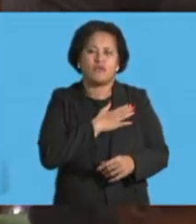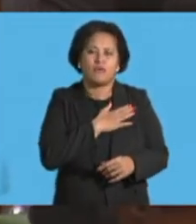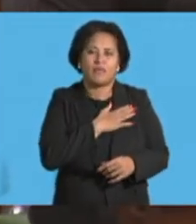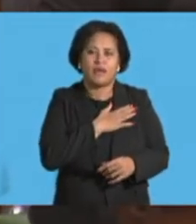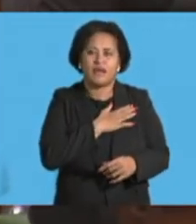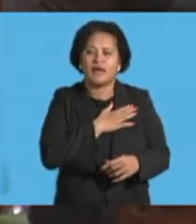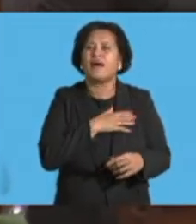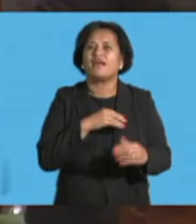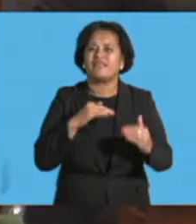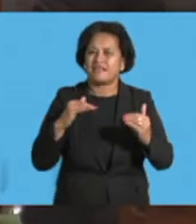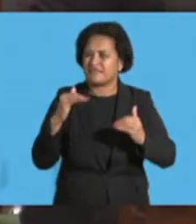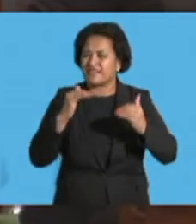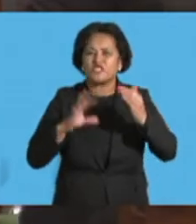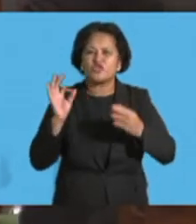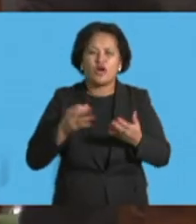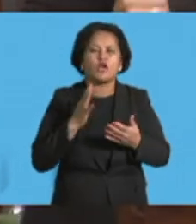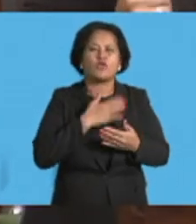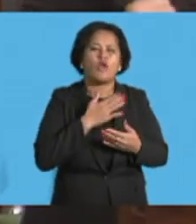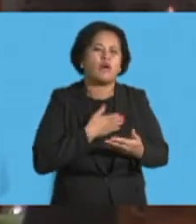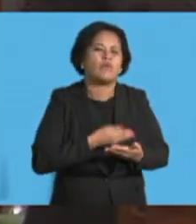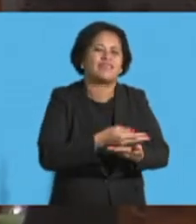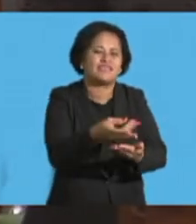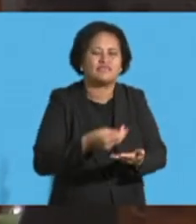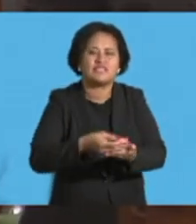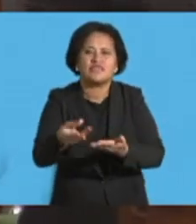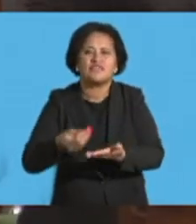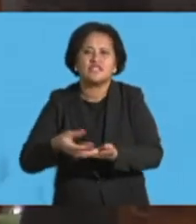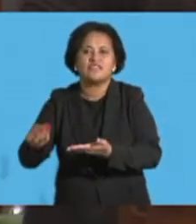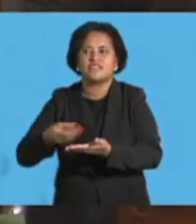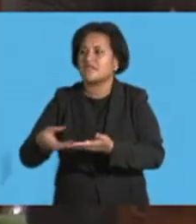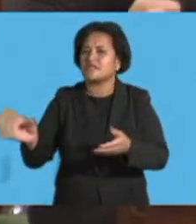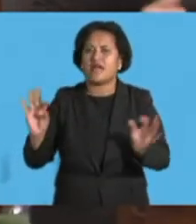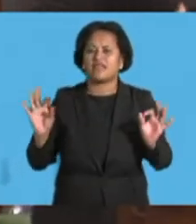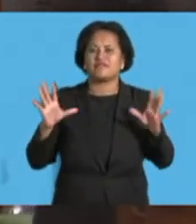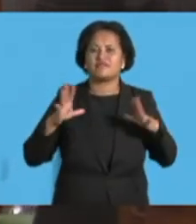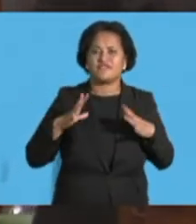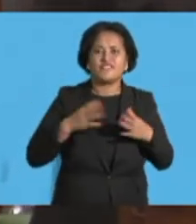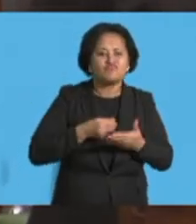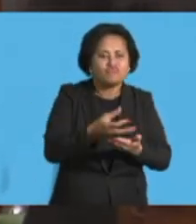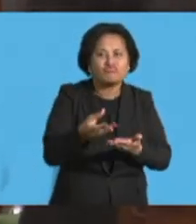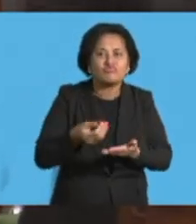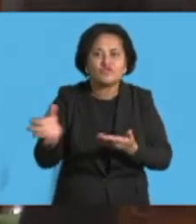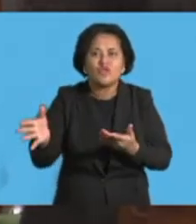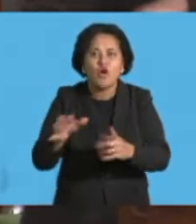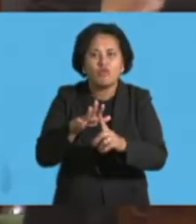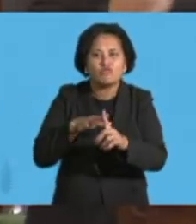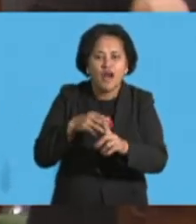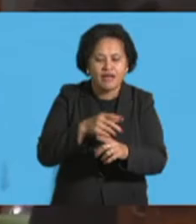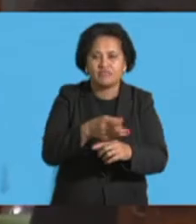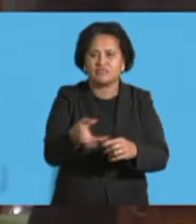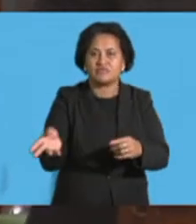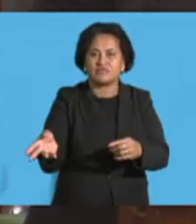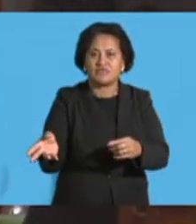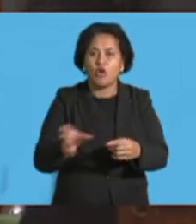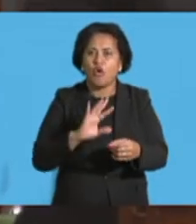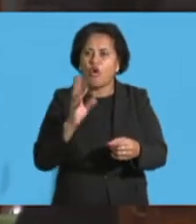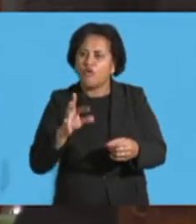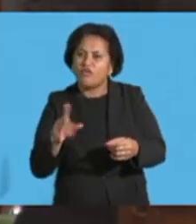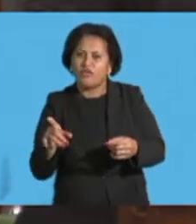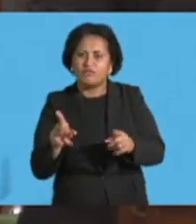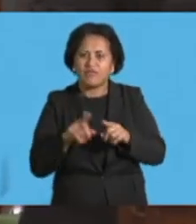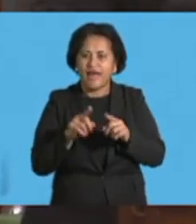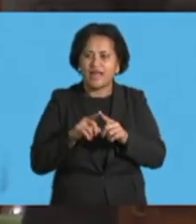is not a handout. It is not a freebie. It is not a bribe. It is not vote buying as claimed